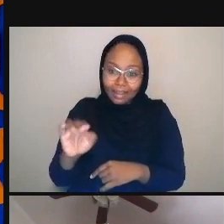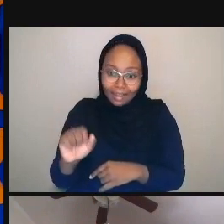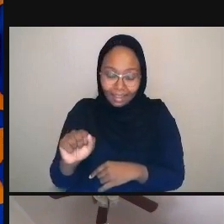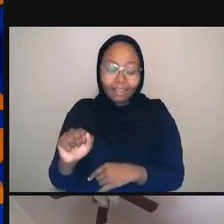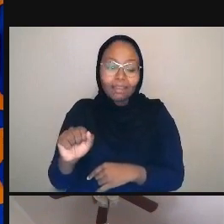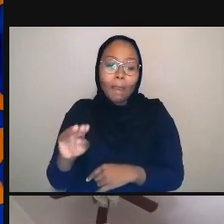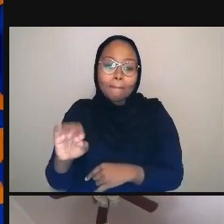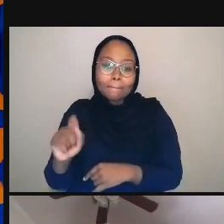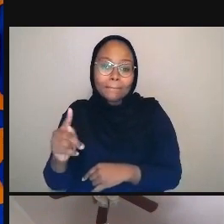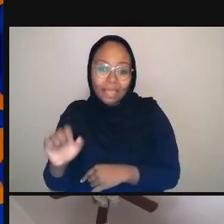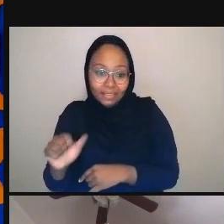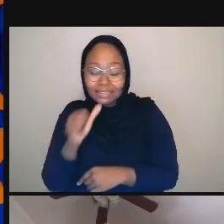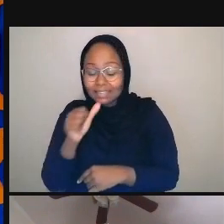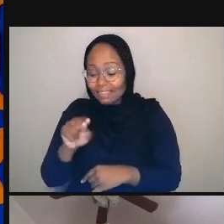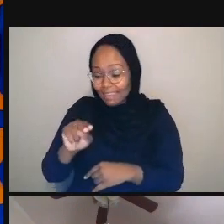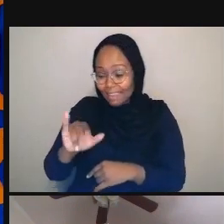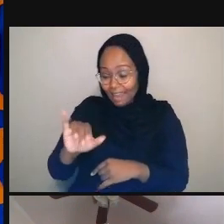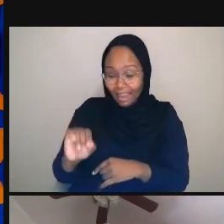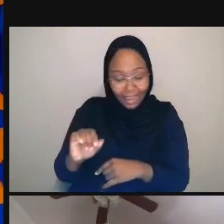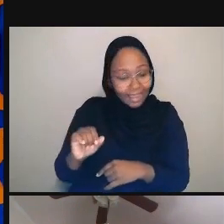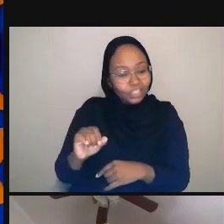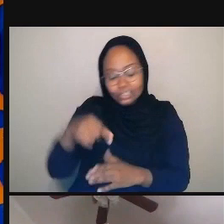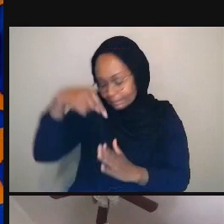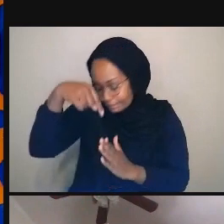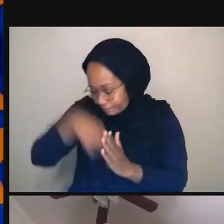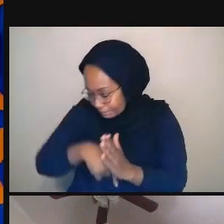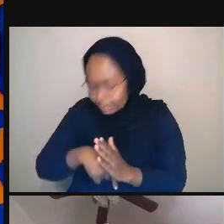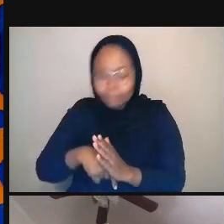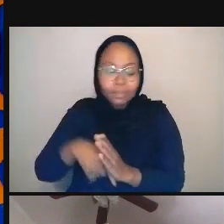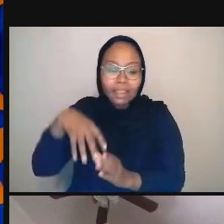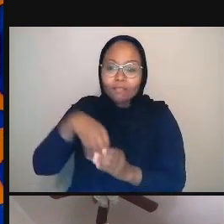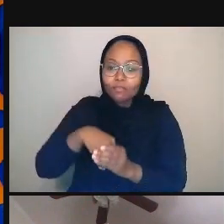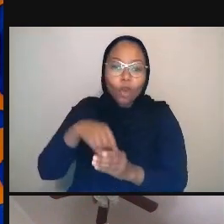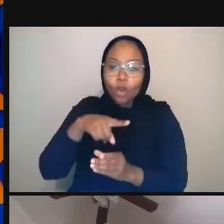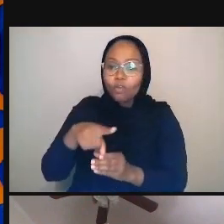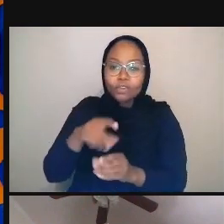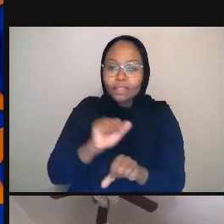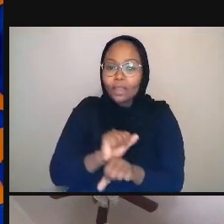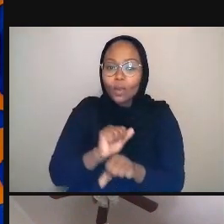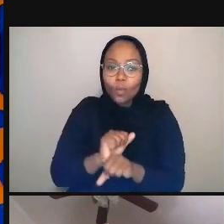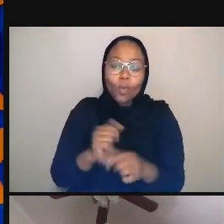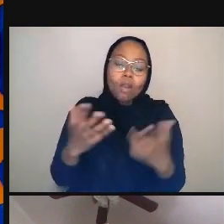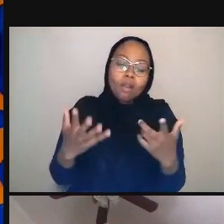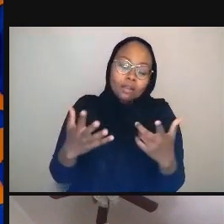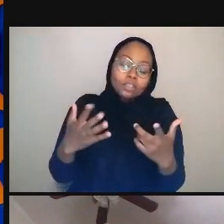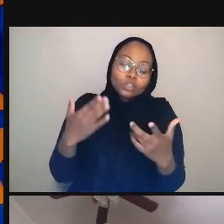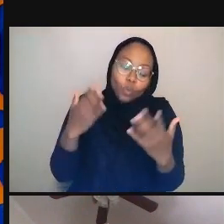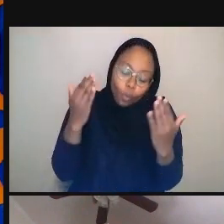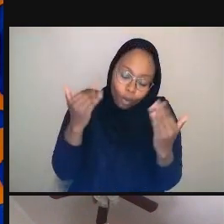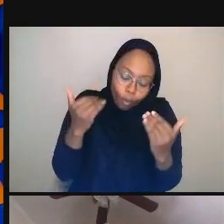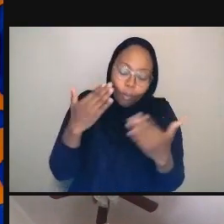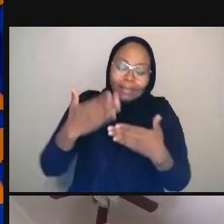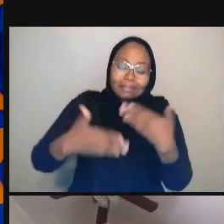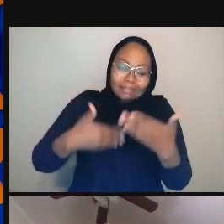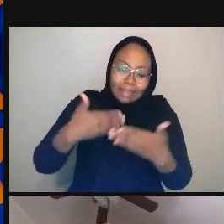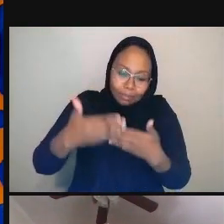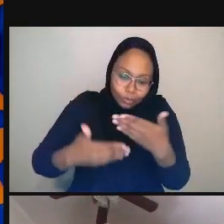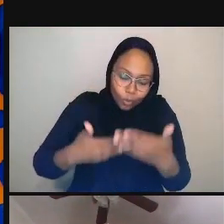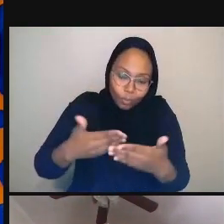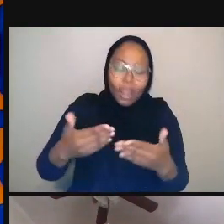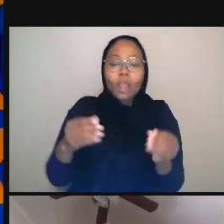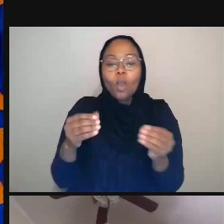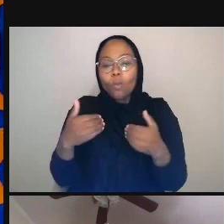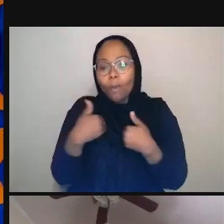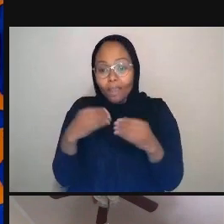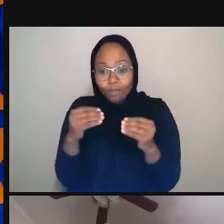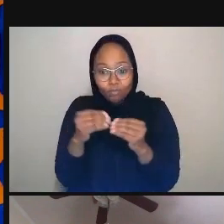very deeply involved in doing this at multiple institute levels. So hopefully, as time goes on, we'll get more